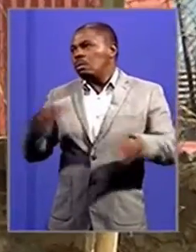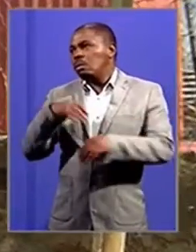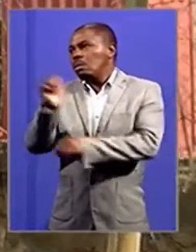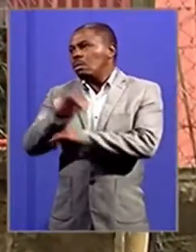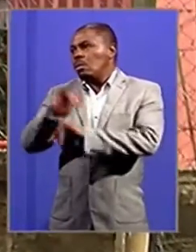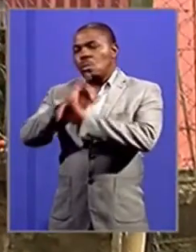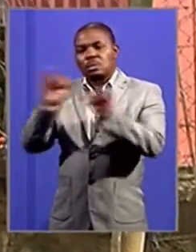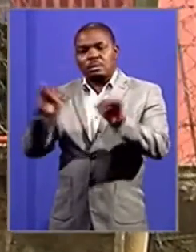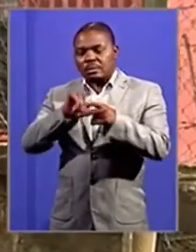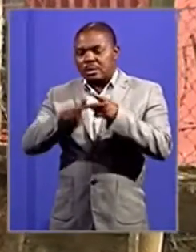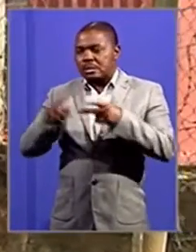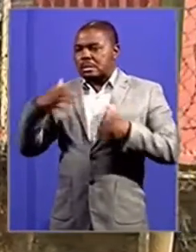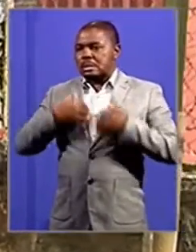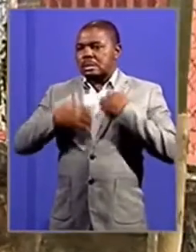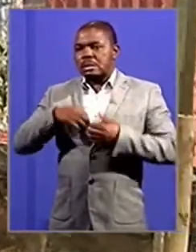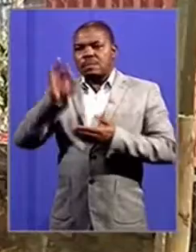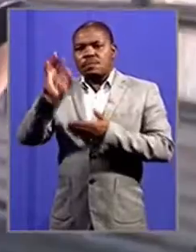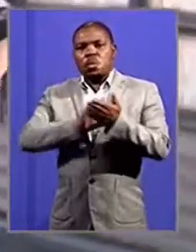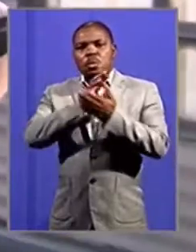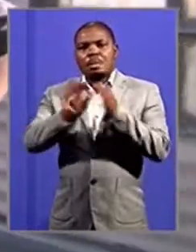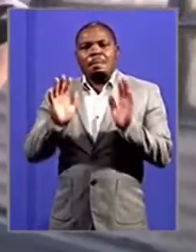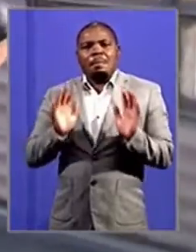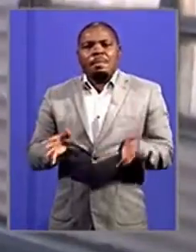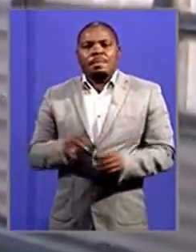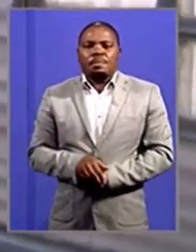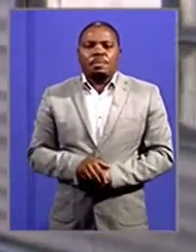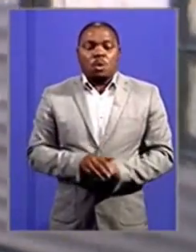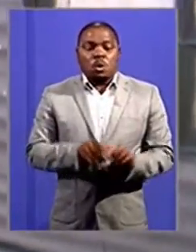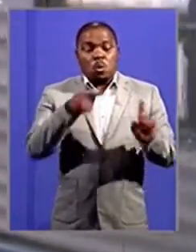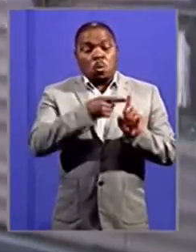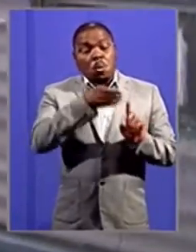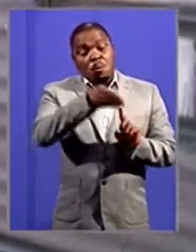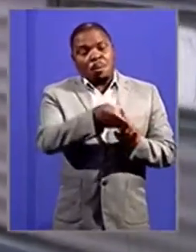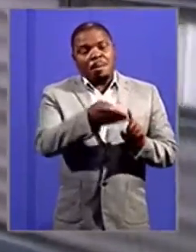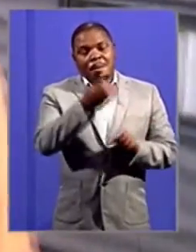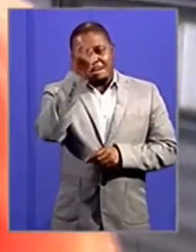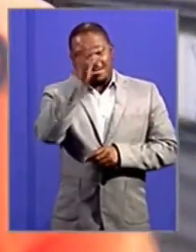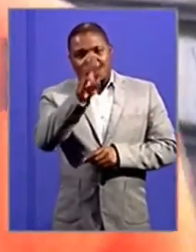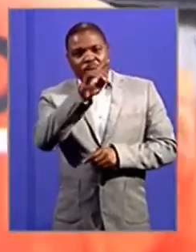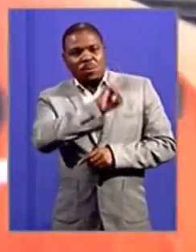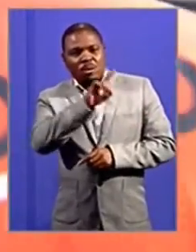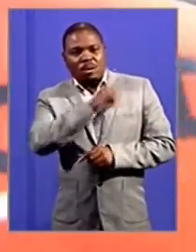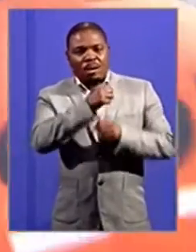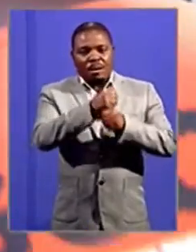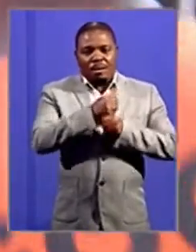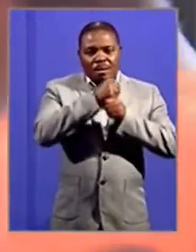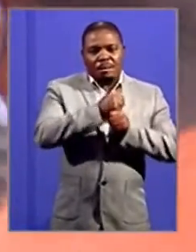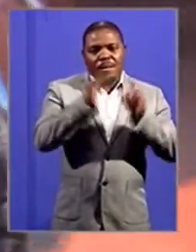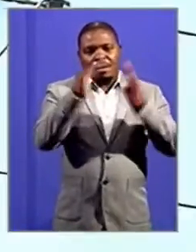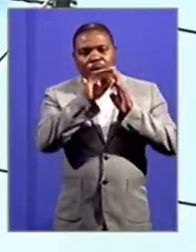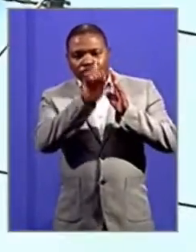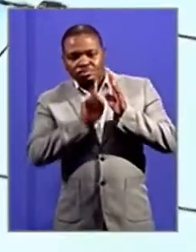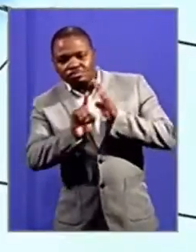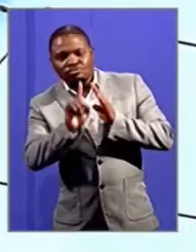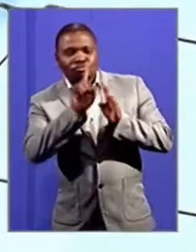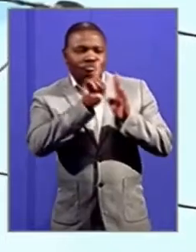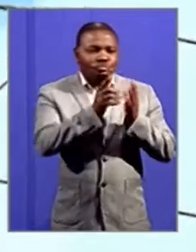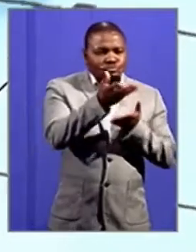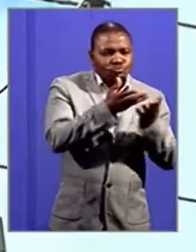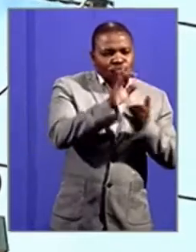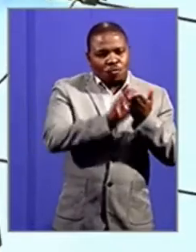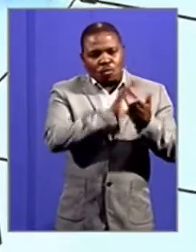mahlo a mahubedu dikgetho tša badudi. O be a bolela lehono ka Pretoria nakong ya Lesolo la go tsena ntlo ka ntlo. Ge a bea wowe